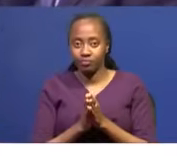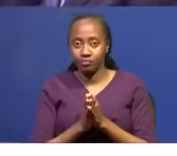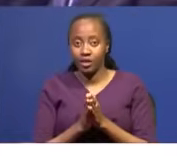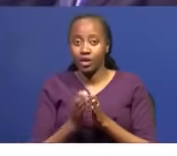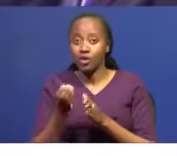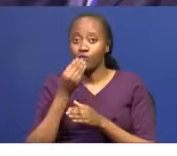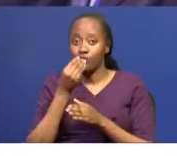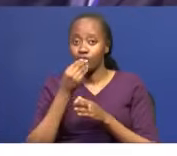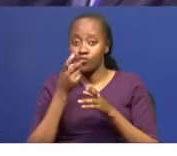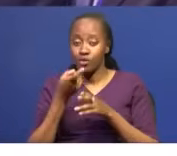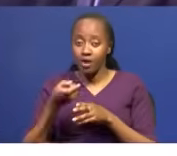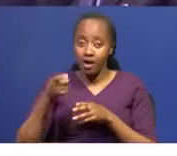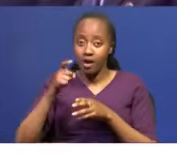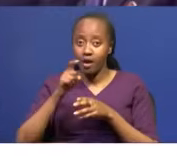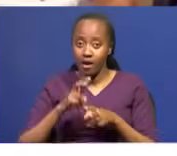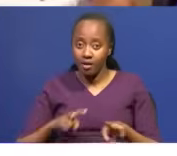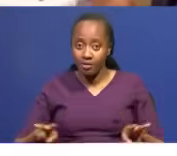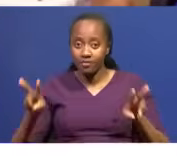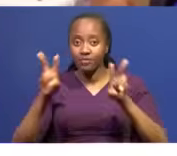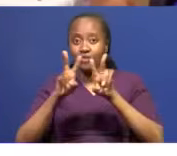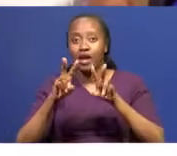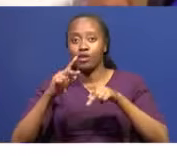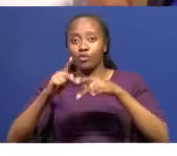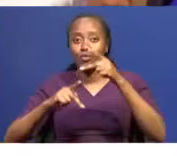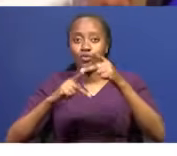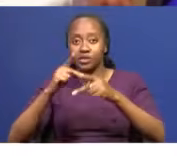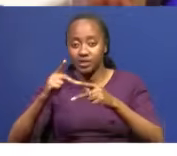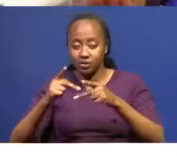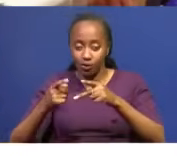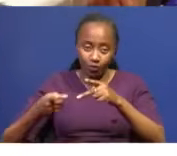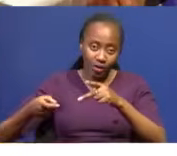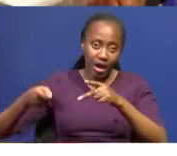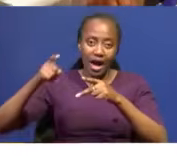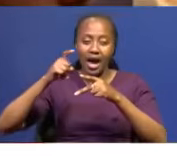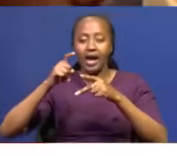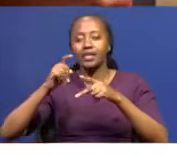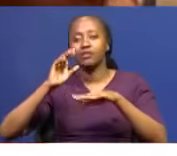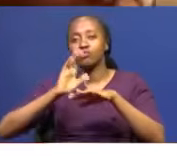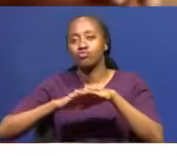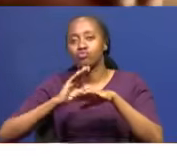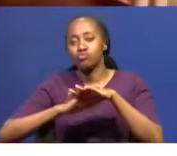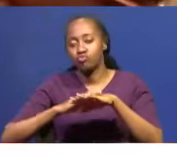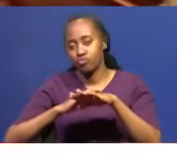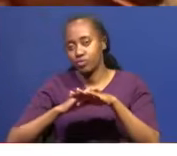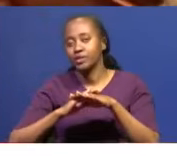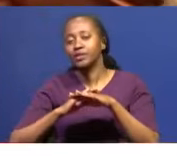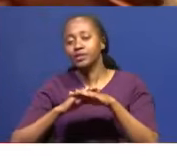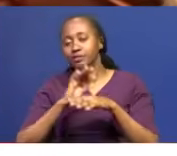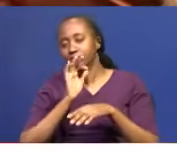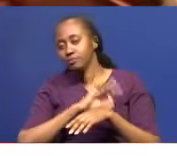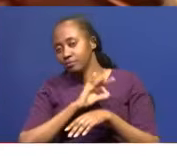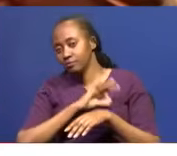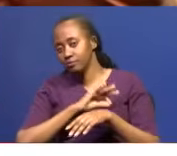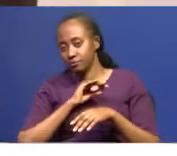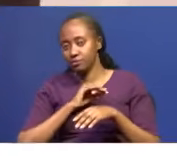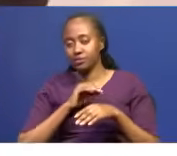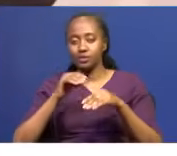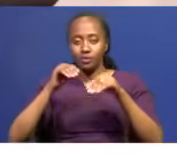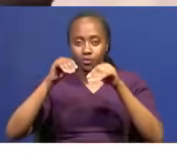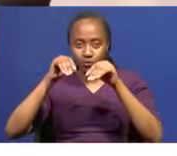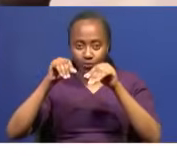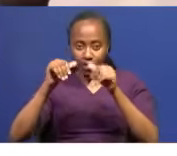Food fortification, which is the process of adding essential vitamins and minerals to staple foods such as flour and edible